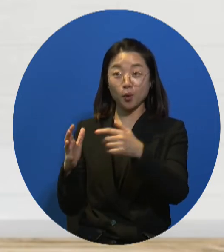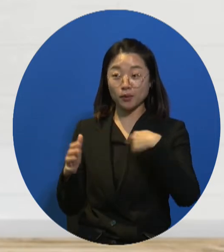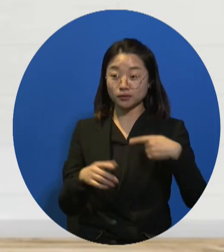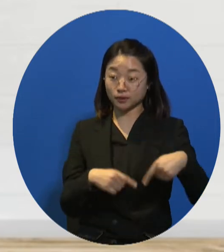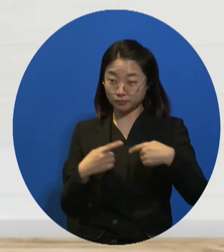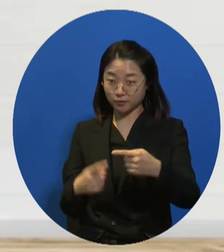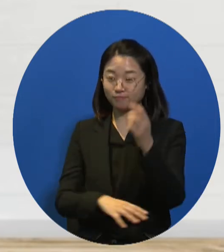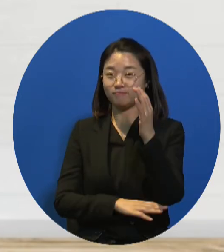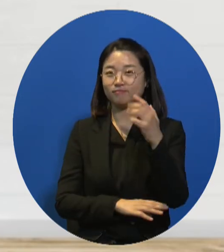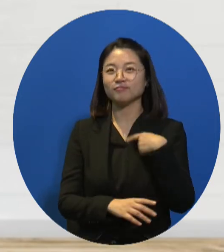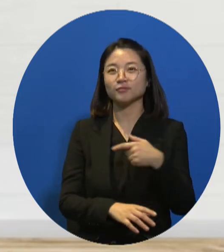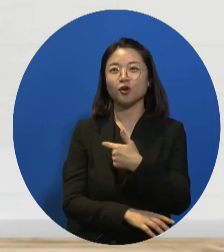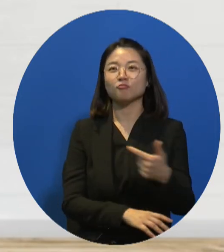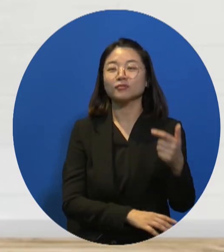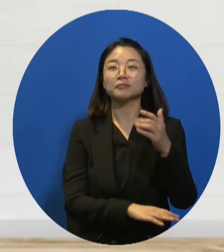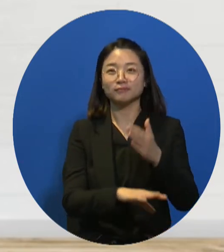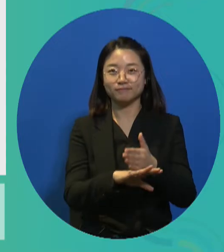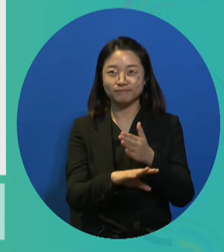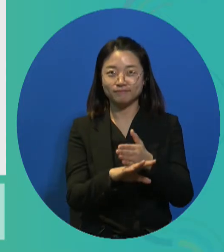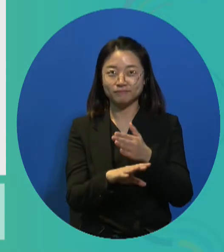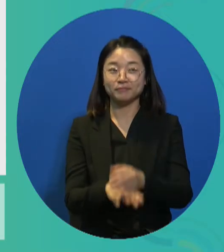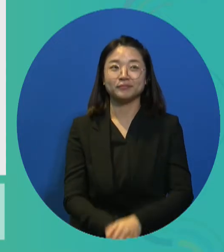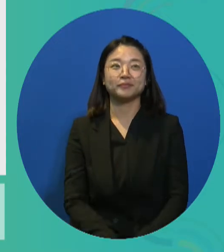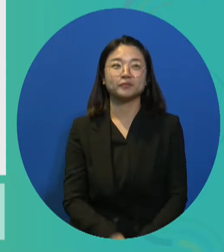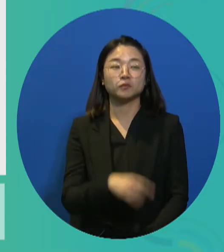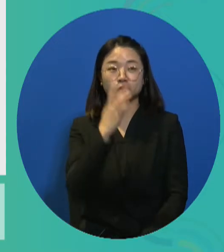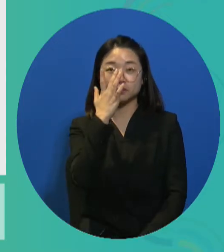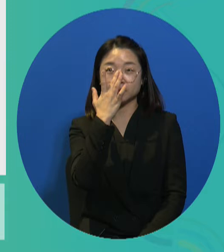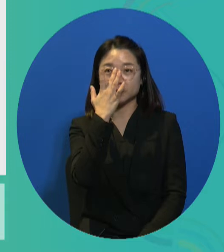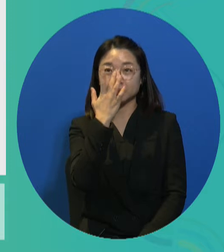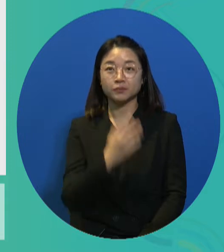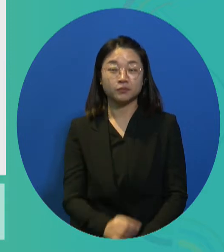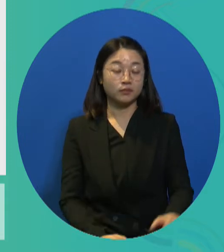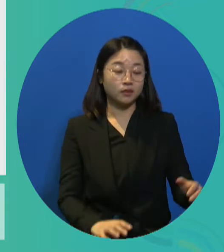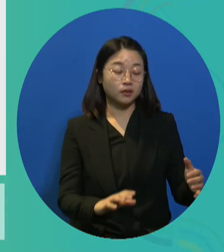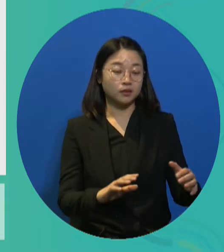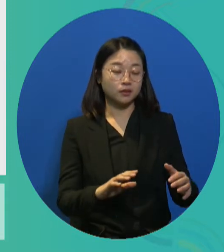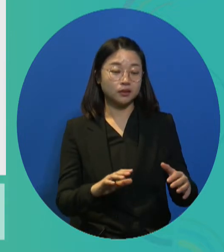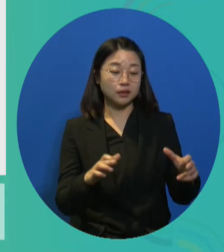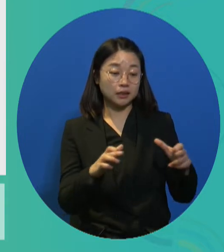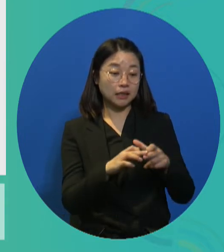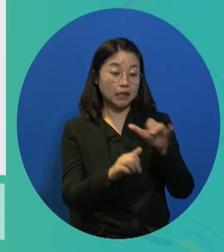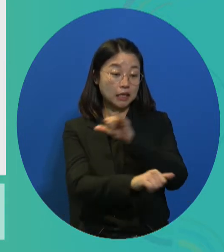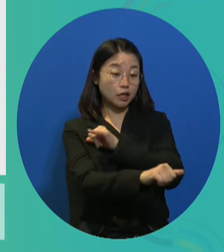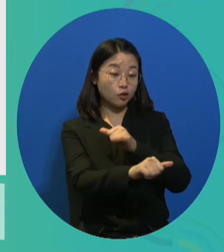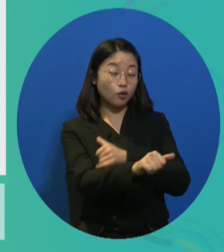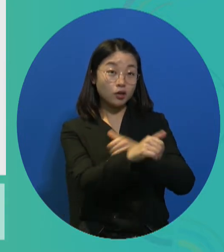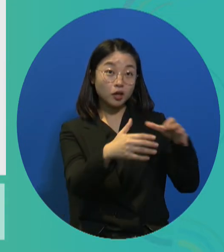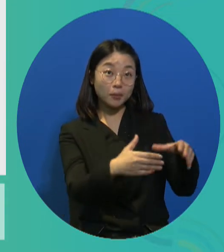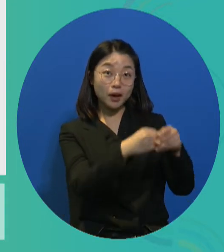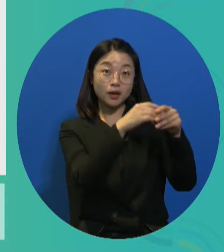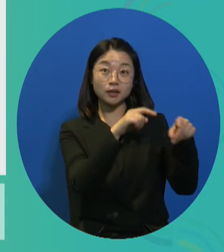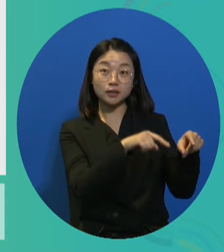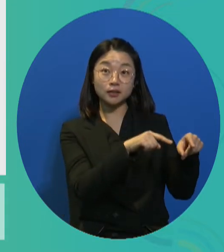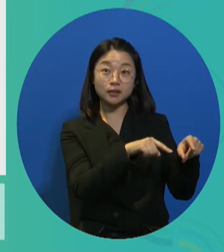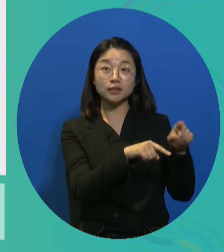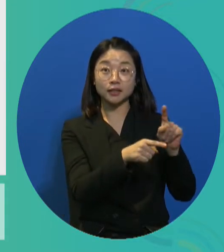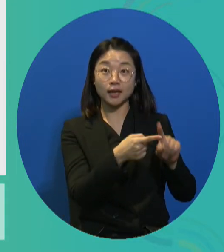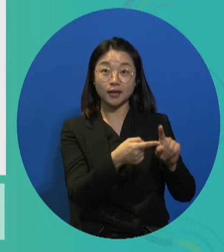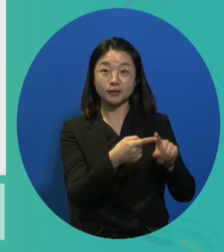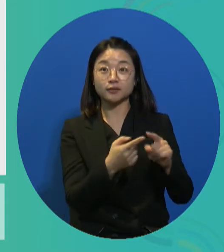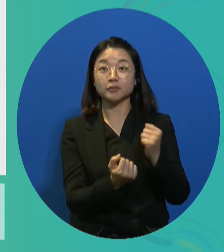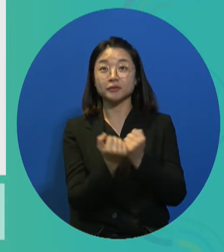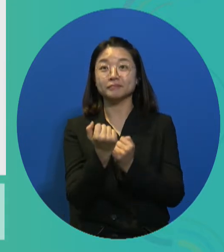to have this opportunity to present at the PyeongChang Disability Forum, and today I would like to talk about the Convention on the Rights of Persons with Disabilities and